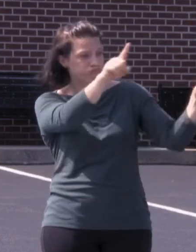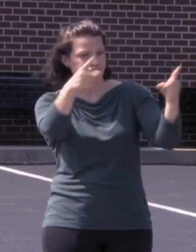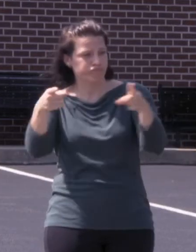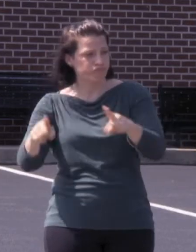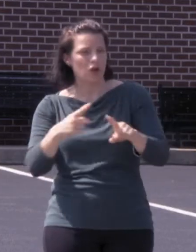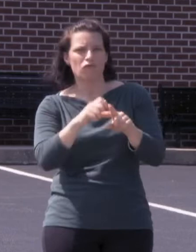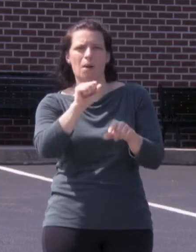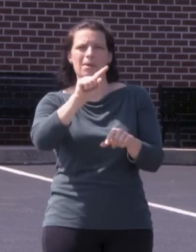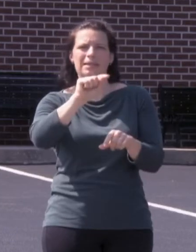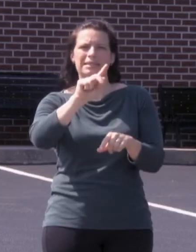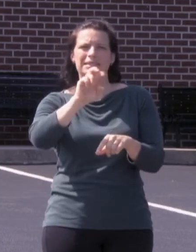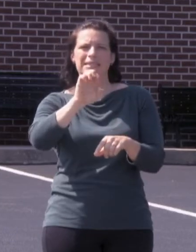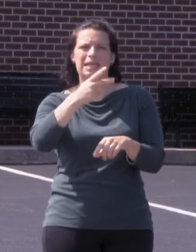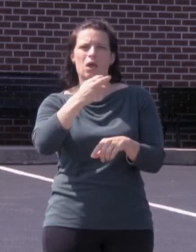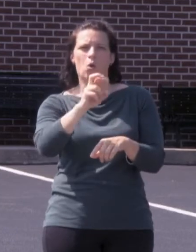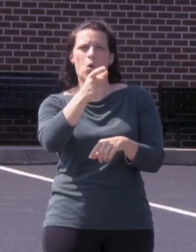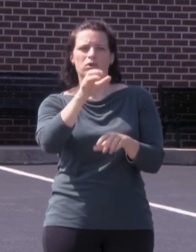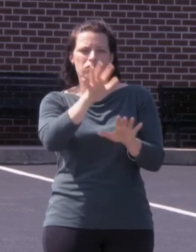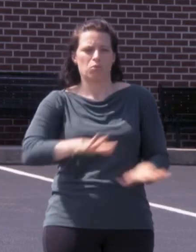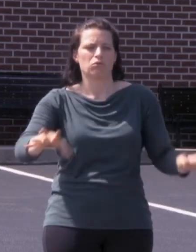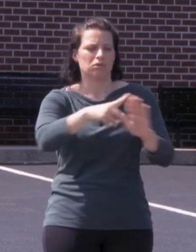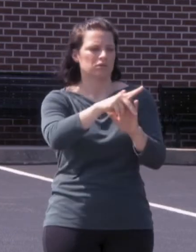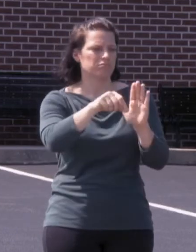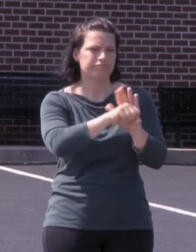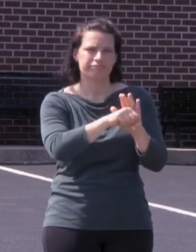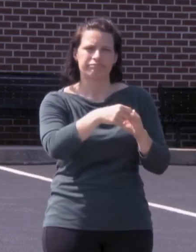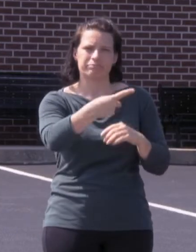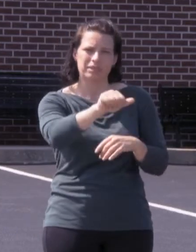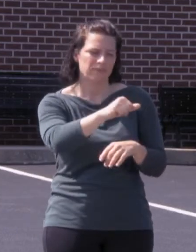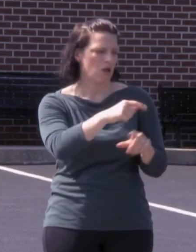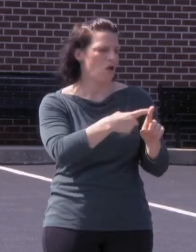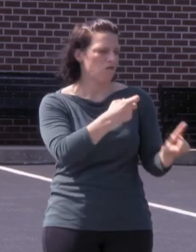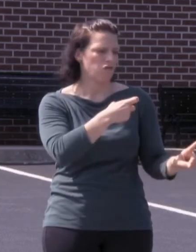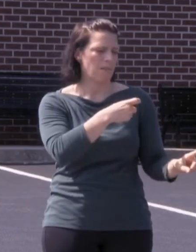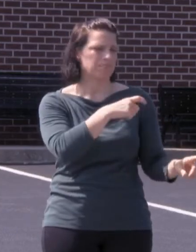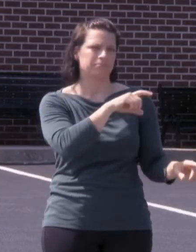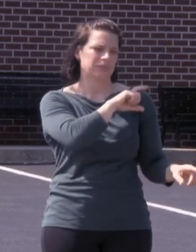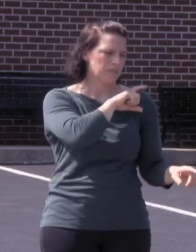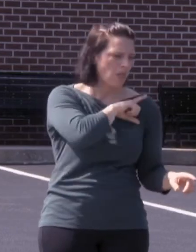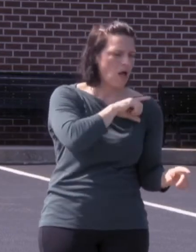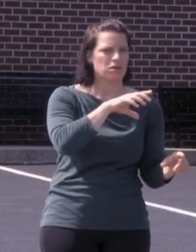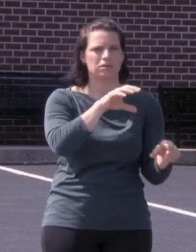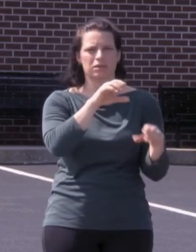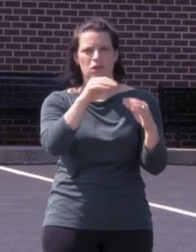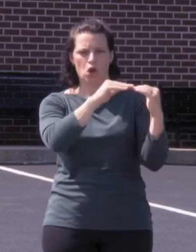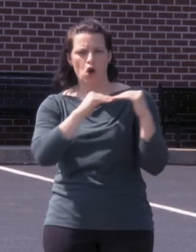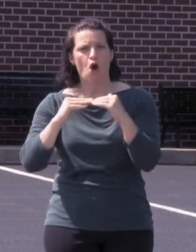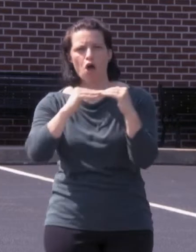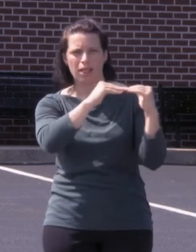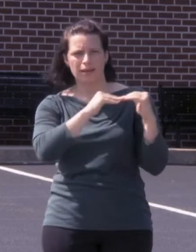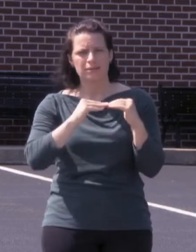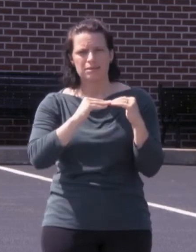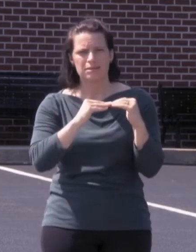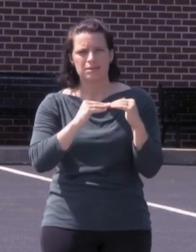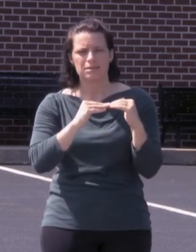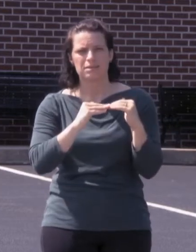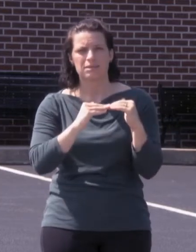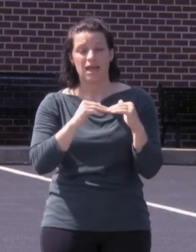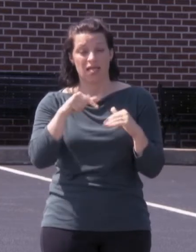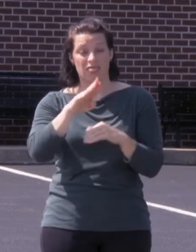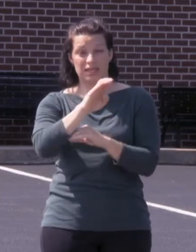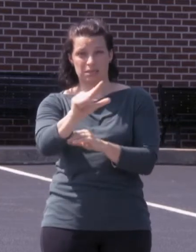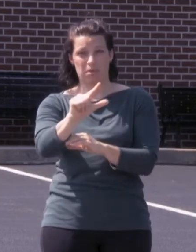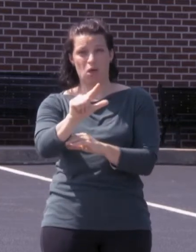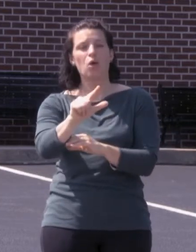stakeholders across the Commonwealth, from law enforcement agencies across the Commonwealth, from our colleagues across the aisle? And this